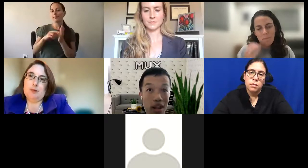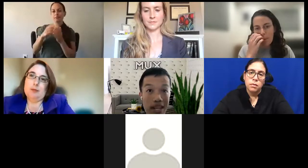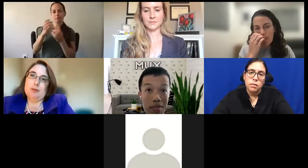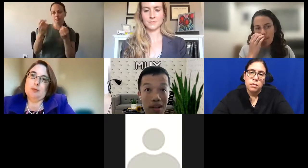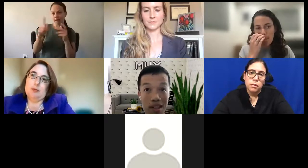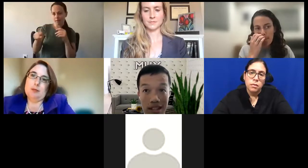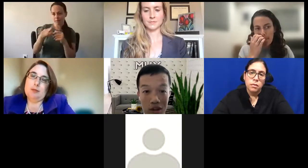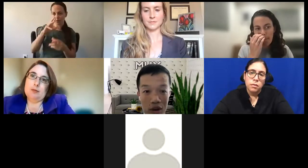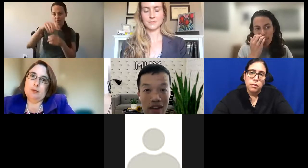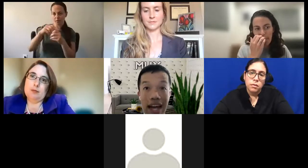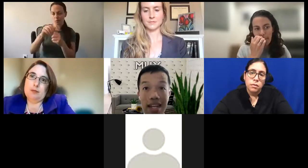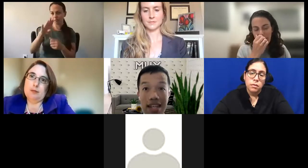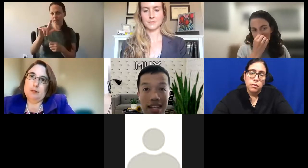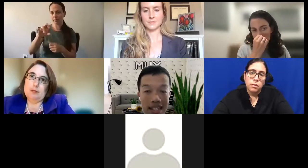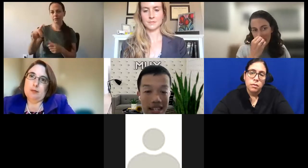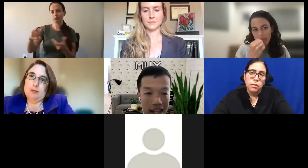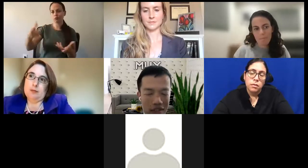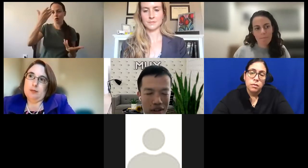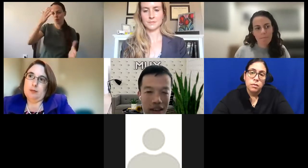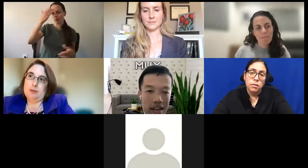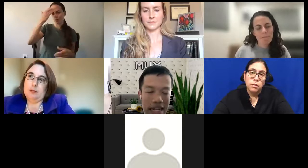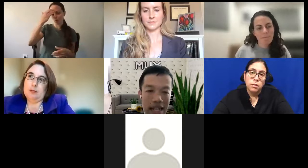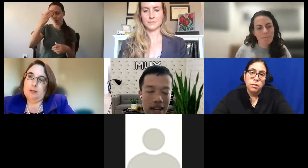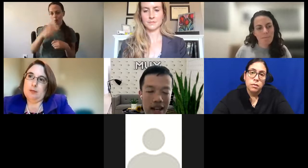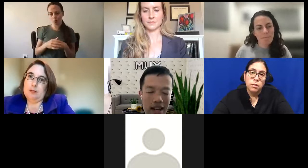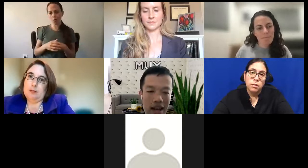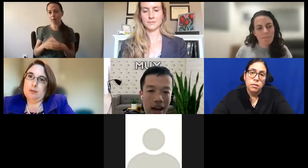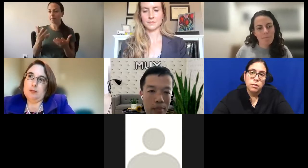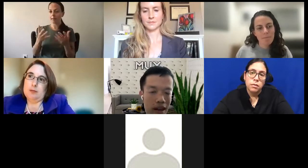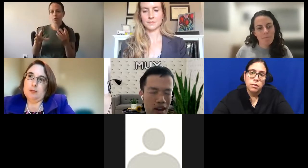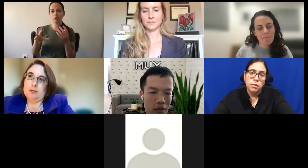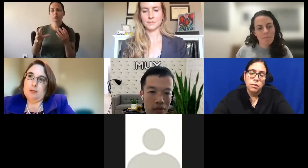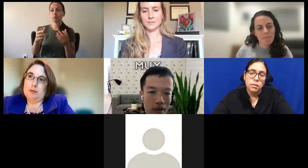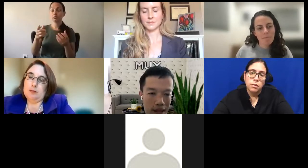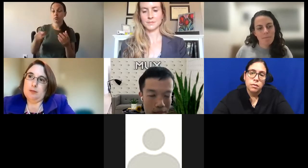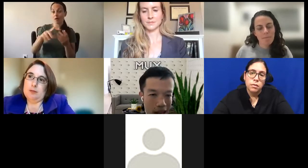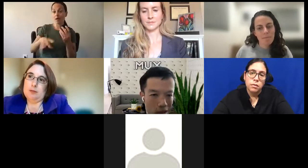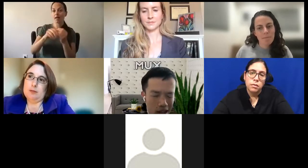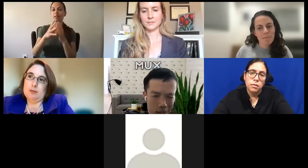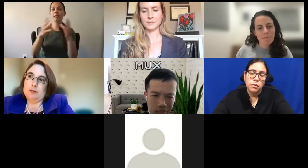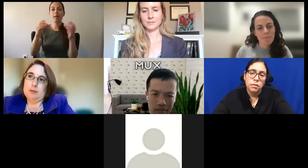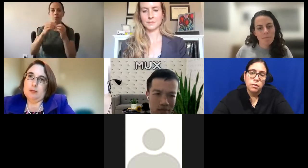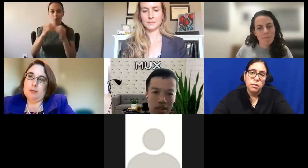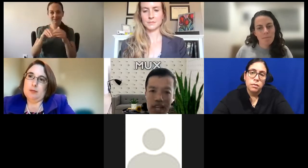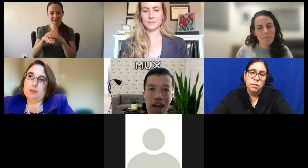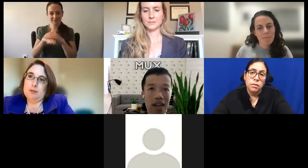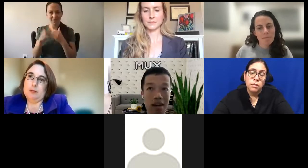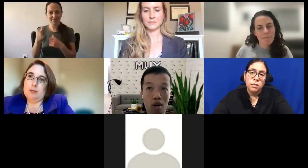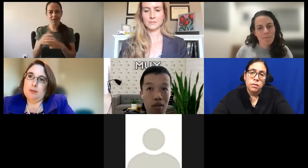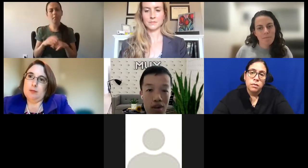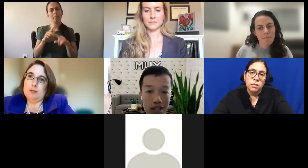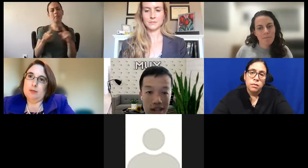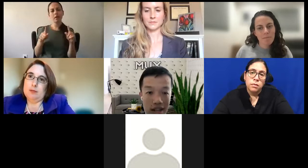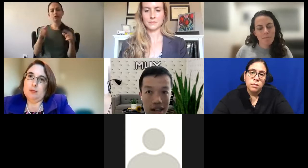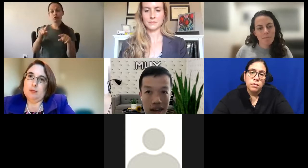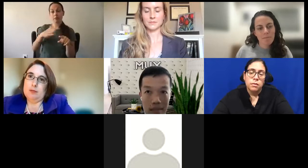many additional accessibility things that you have added since I left in 2018. But I know from the time that I was there, having